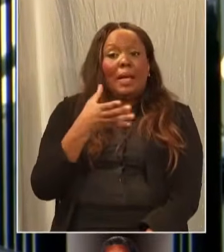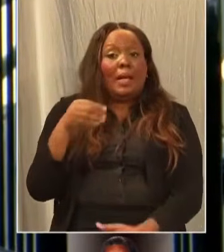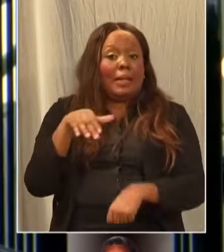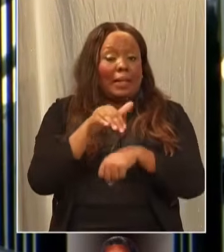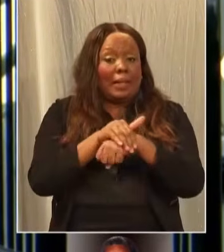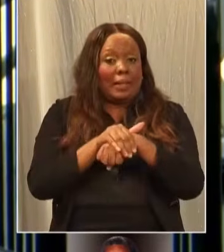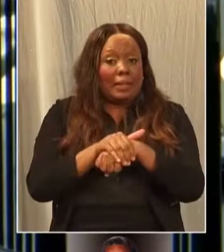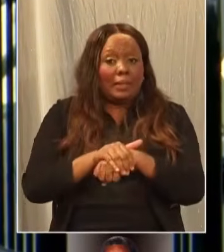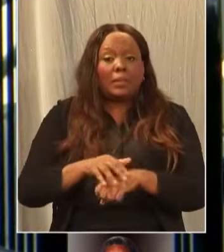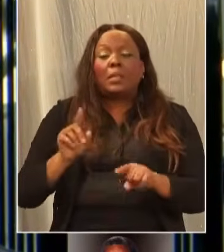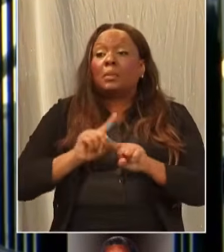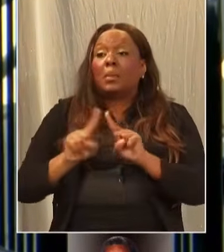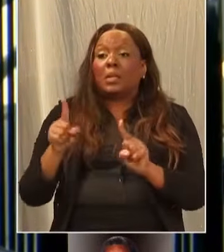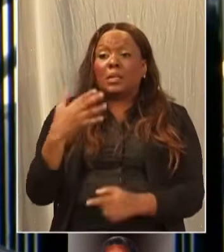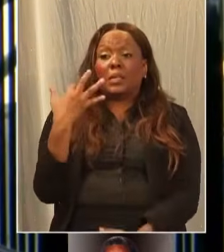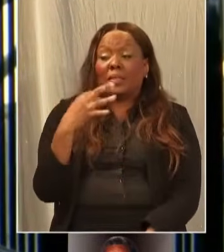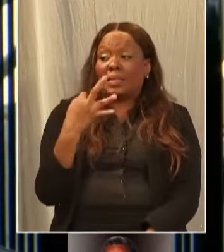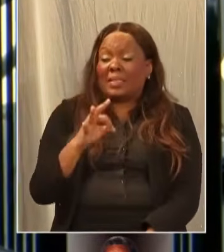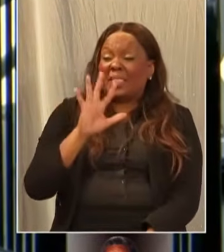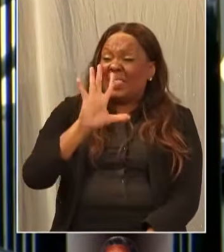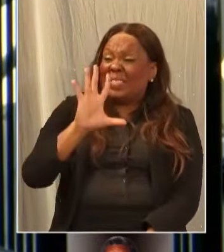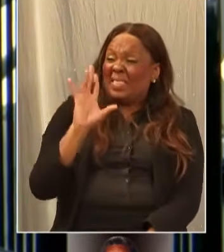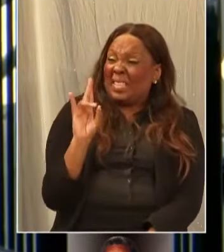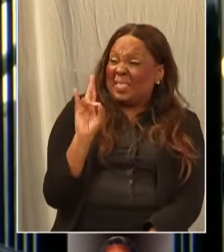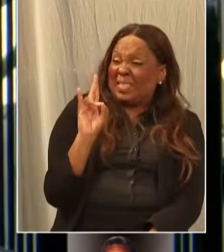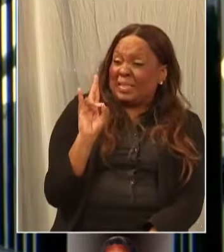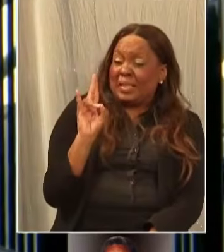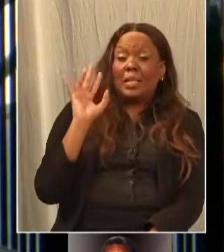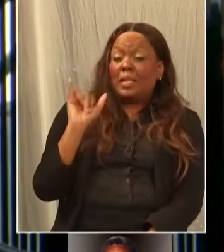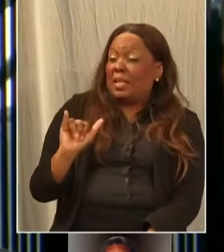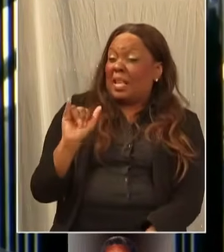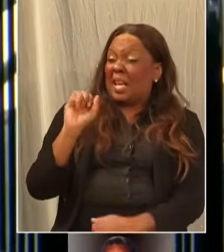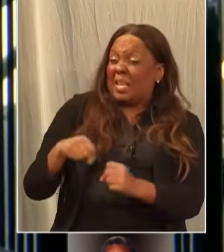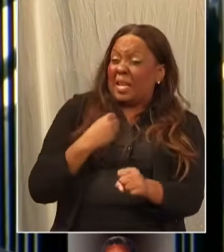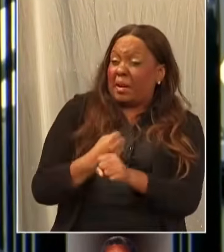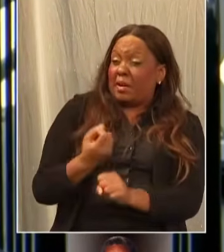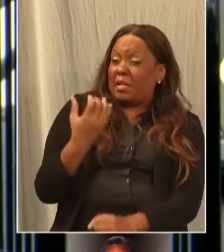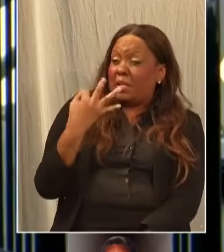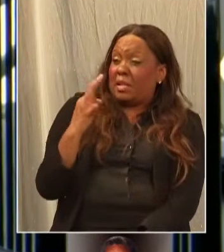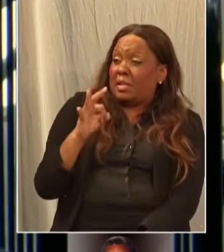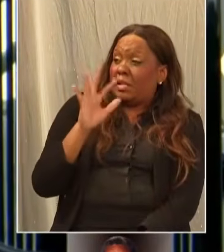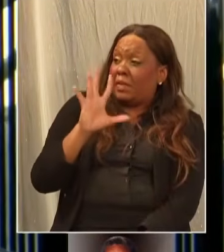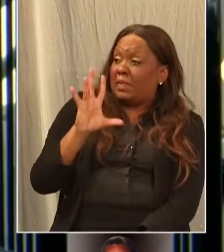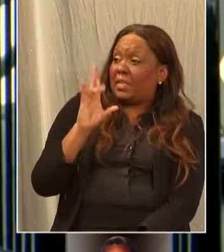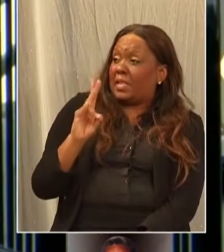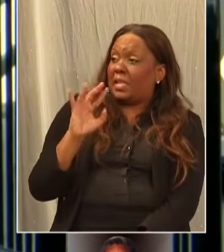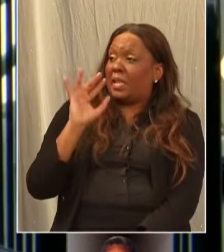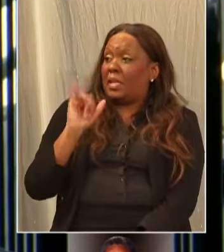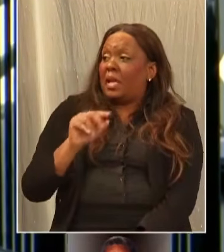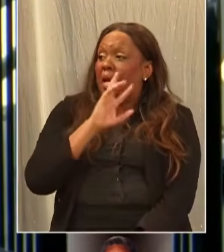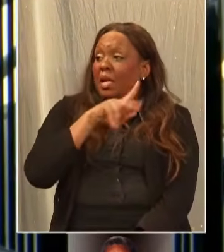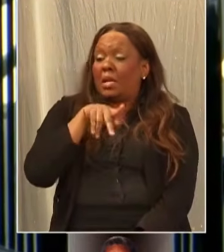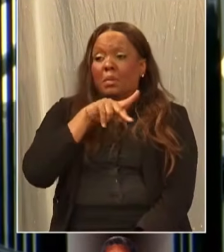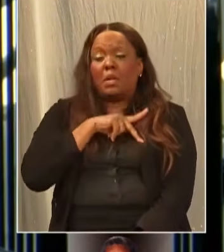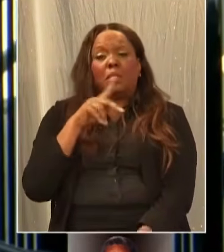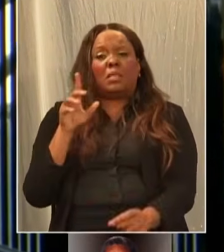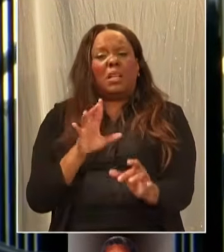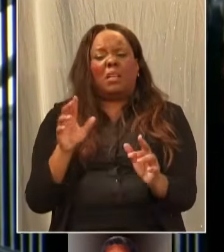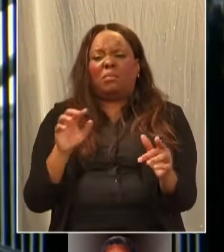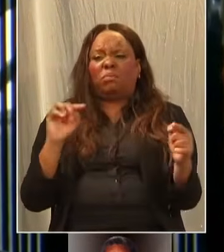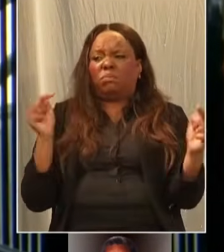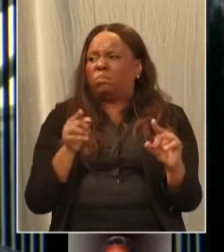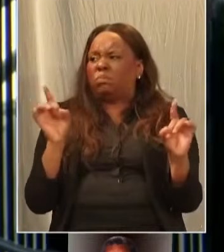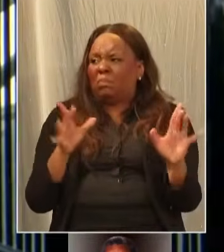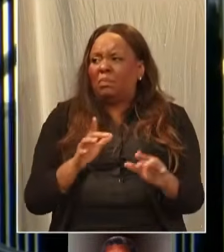But 1957 was also a year of profound personal tragedy. Sir Garfield's